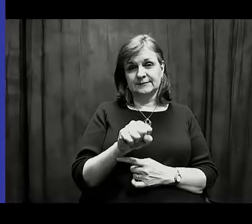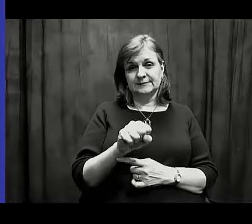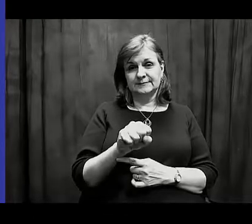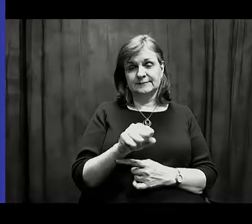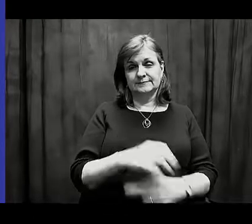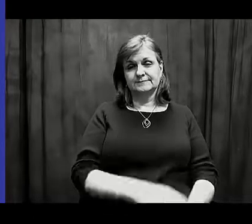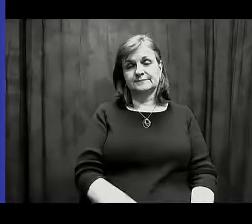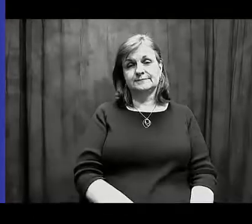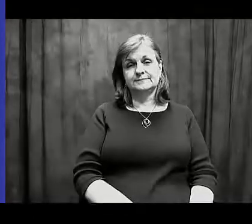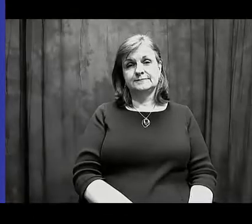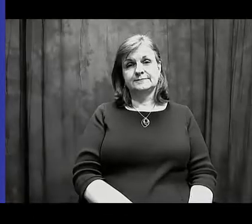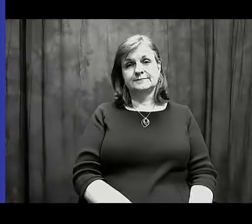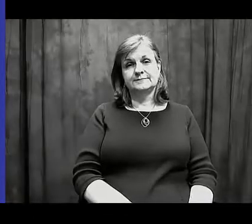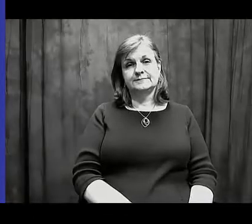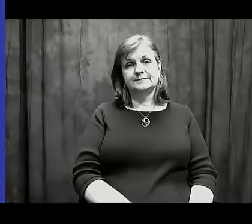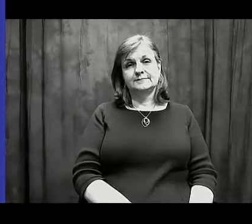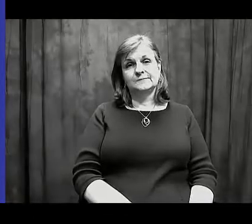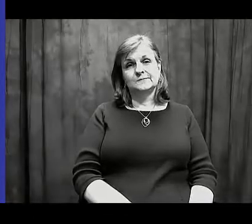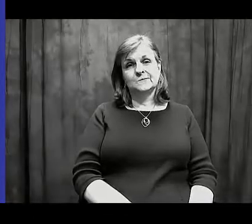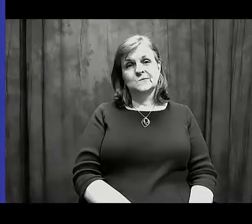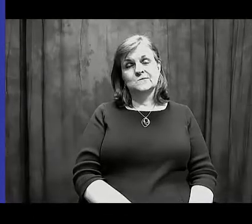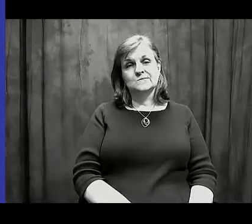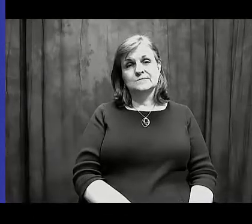a gene was.